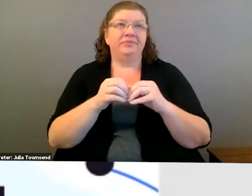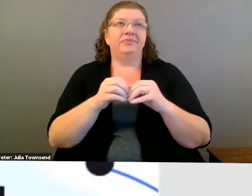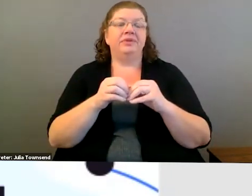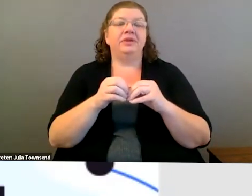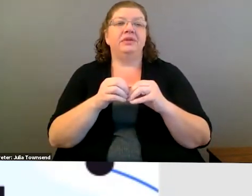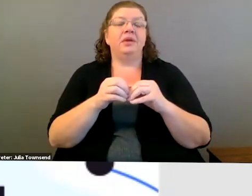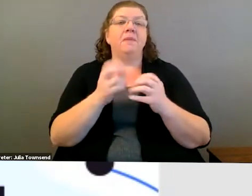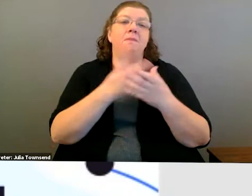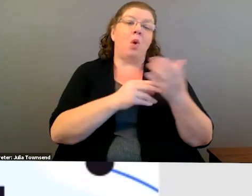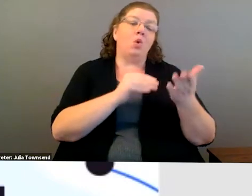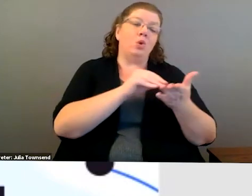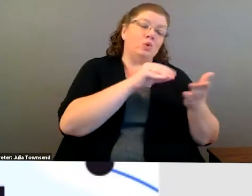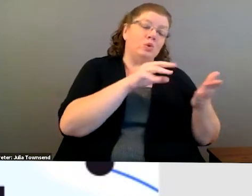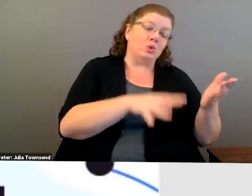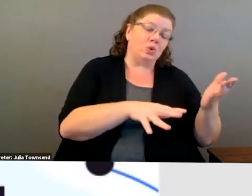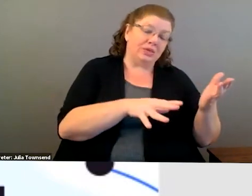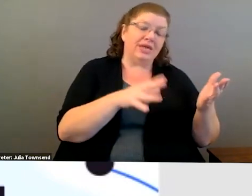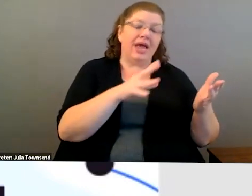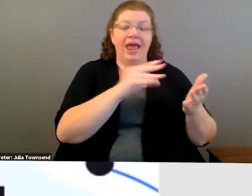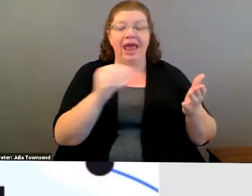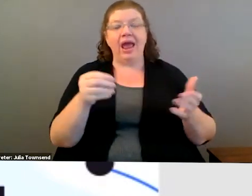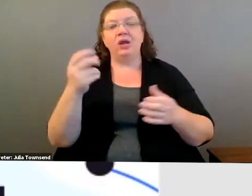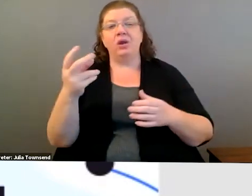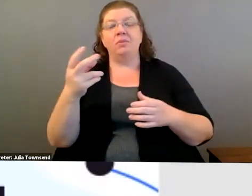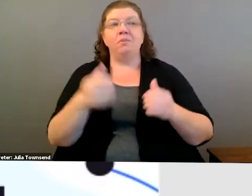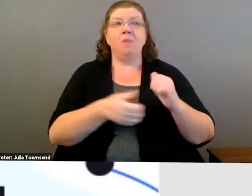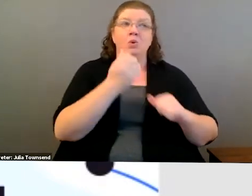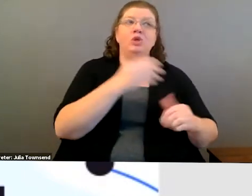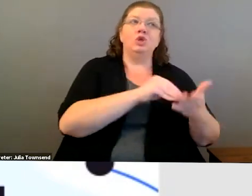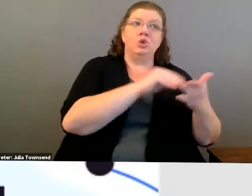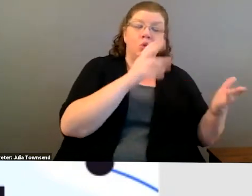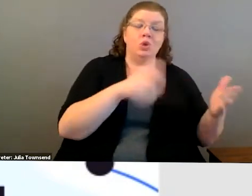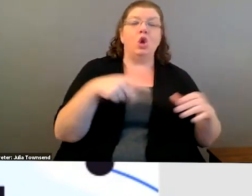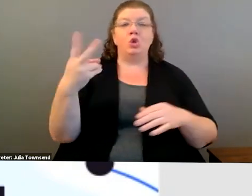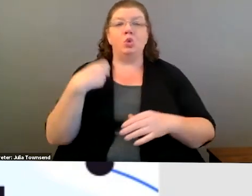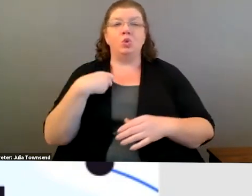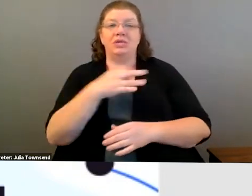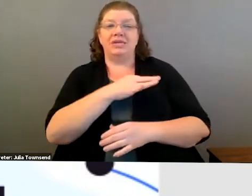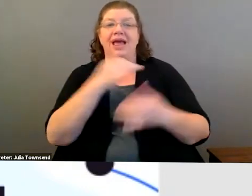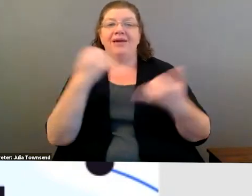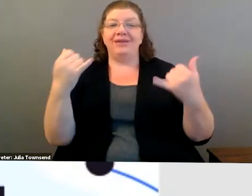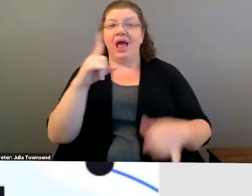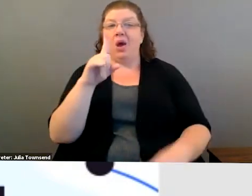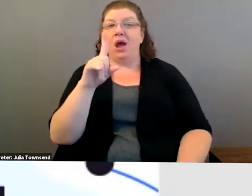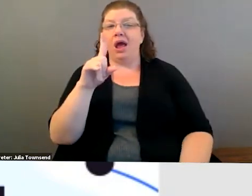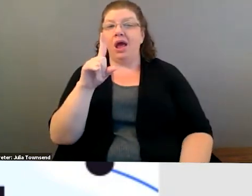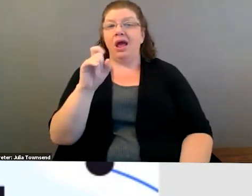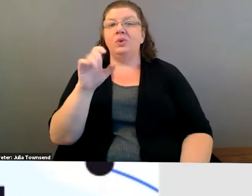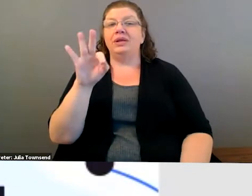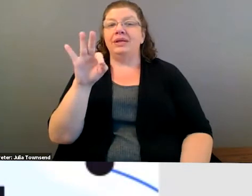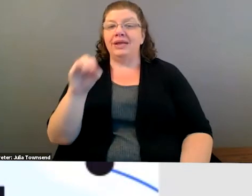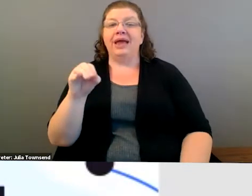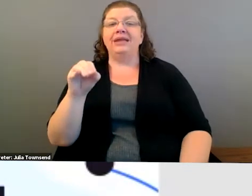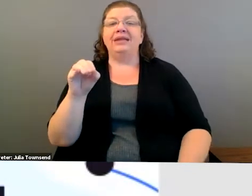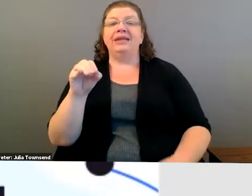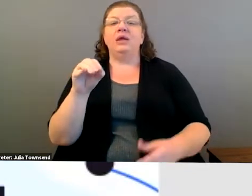those students and 2 staff members. So we're now at 109 staff members and 81